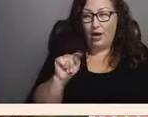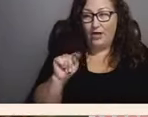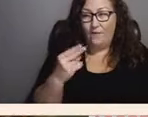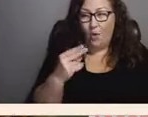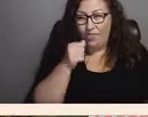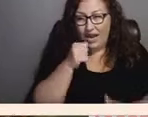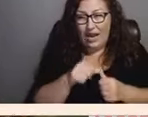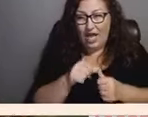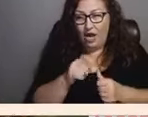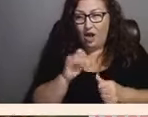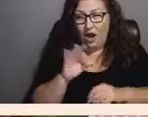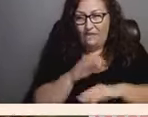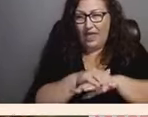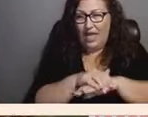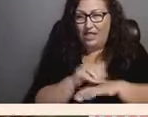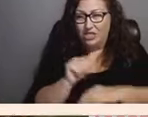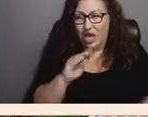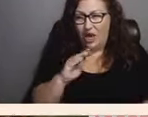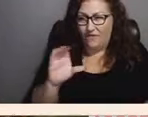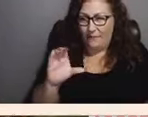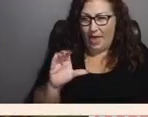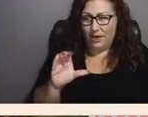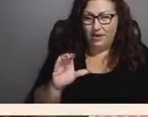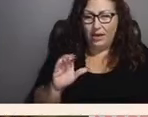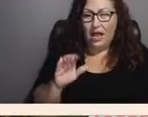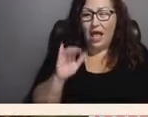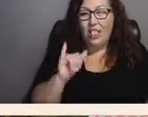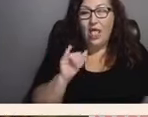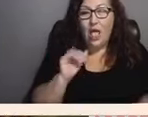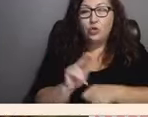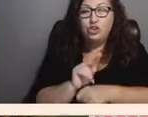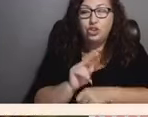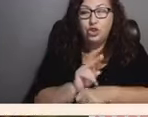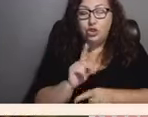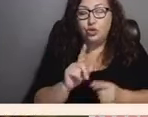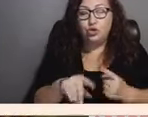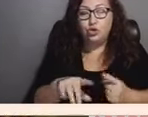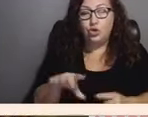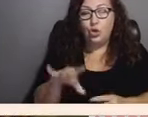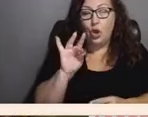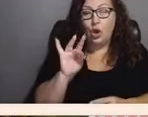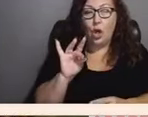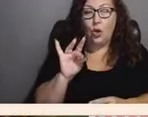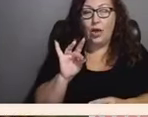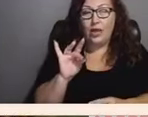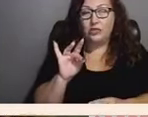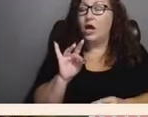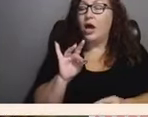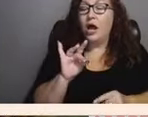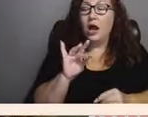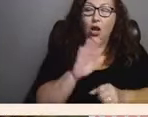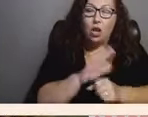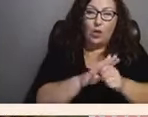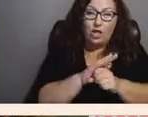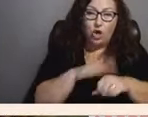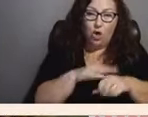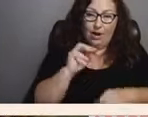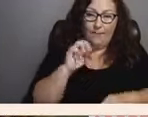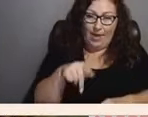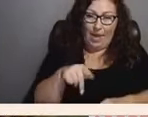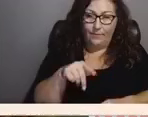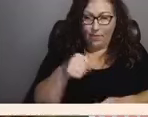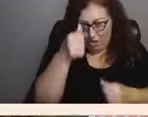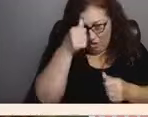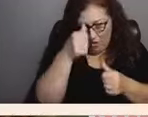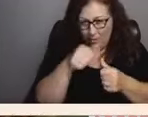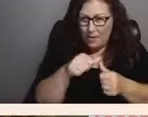English alphabet. It was used to locate location on a map. Remember if you ever were in the Boy Scouts,